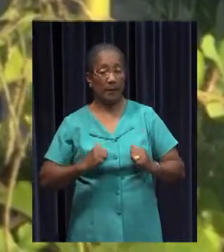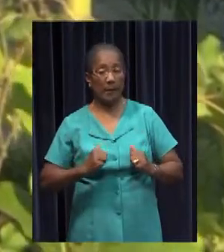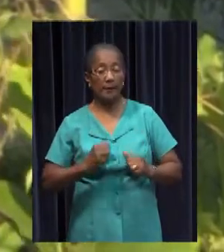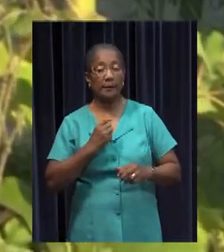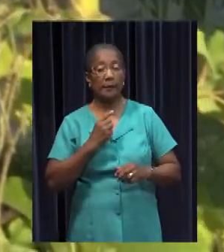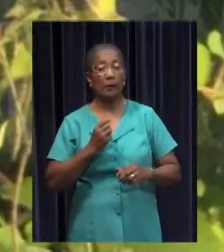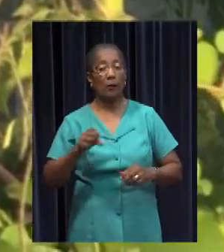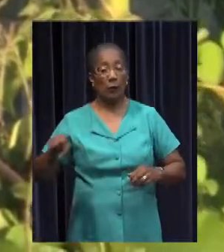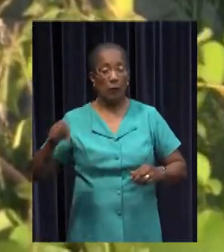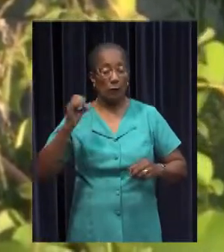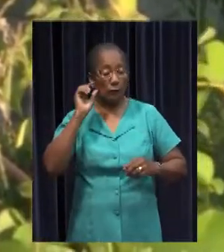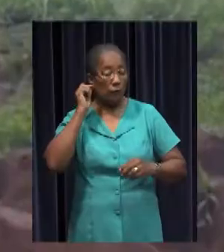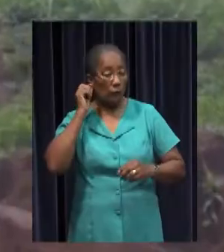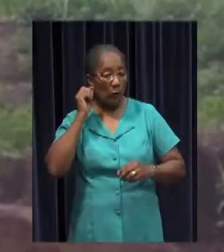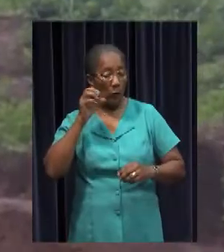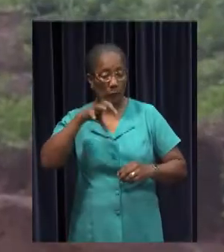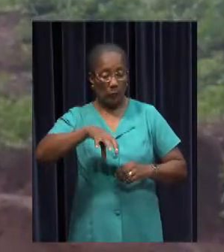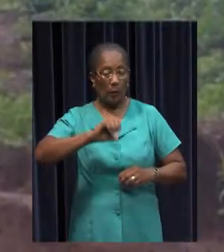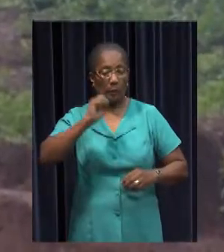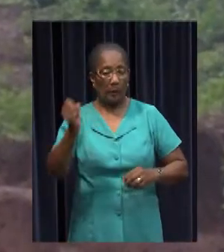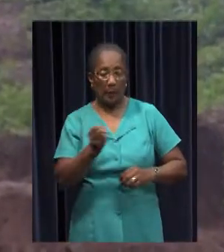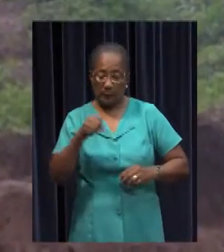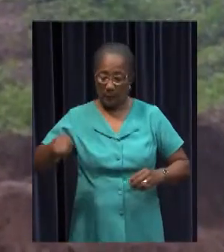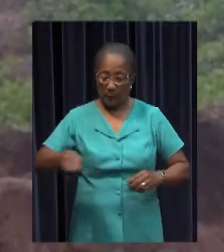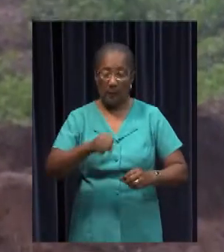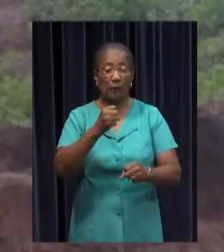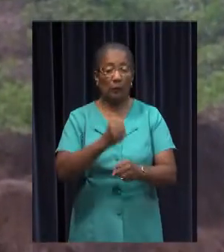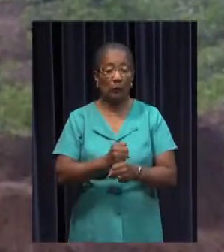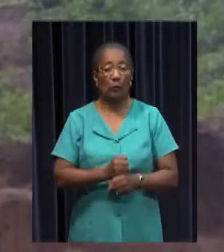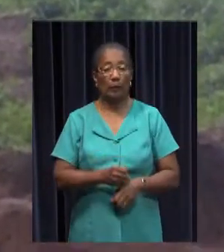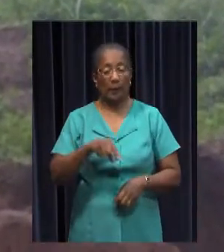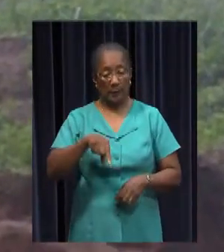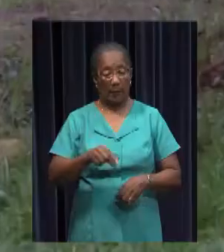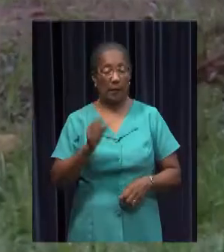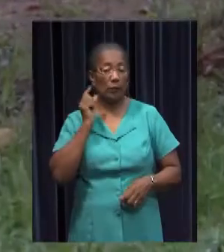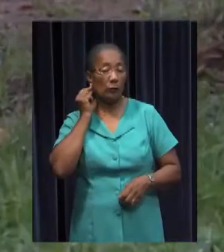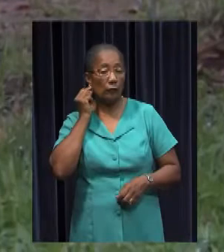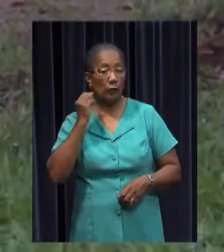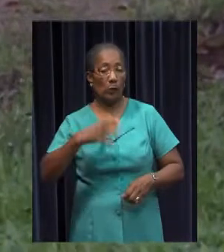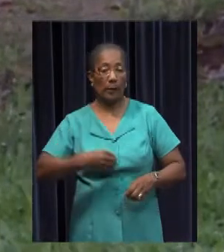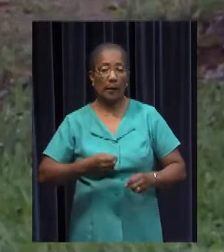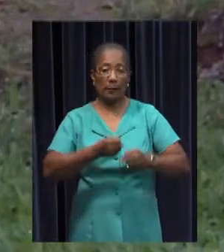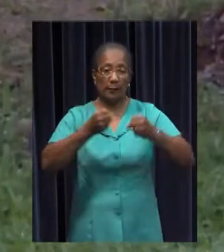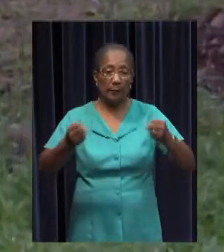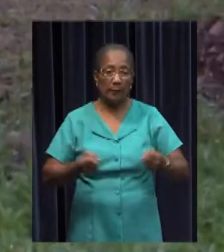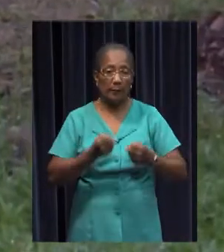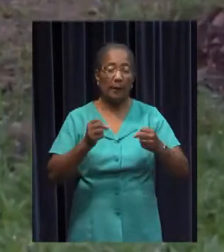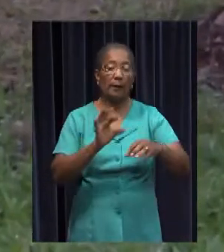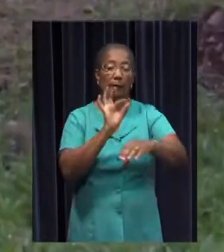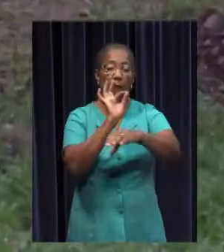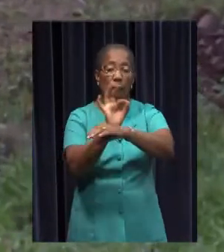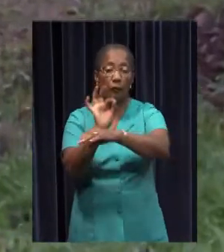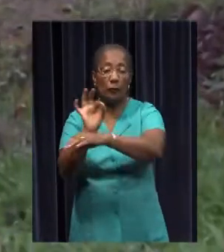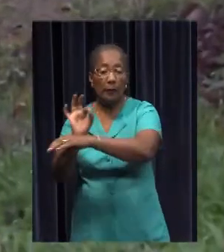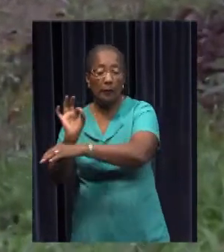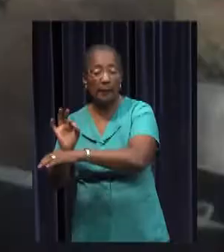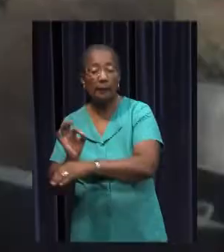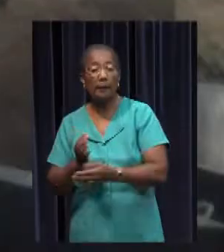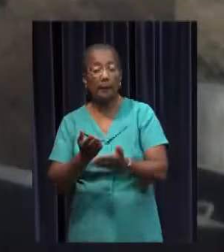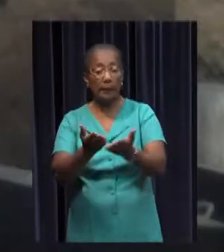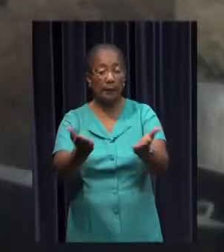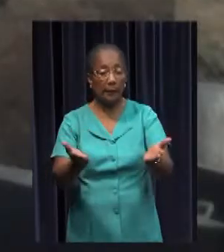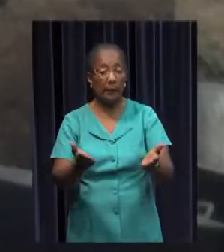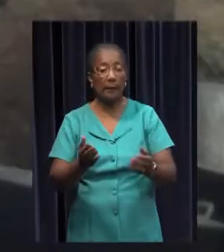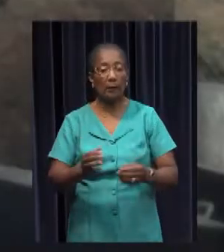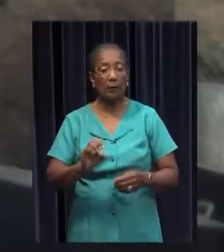and waste control, the women of the village are involved. These women have had training,